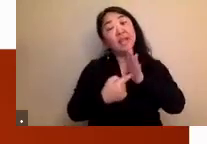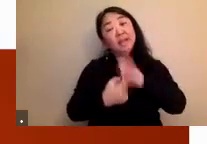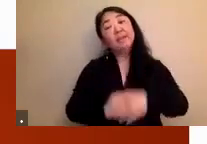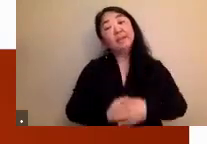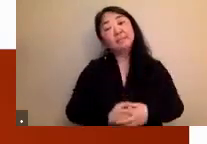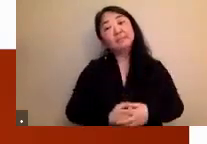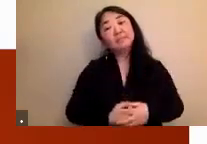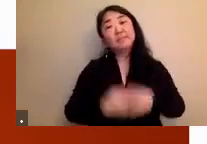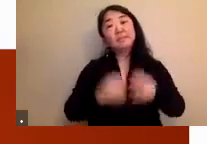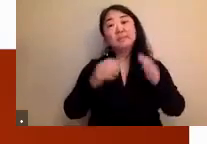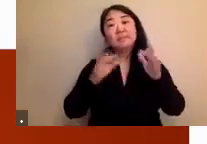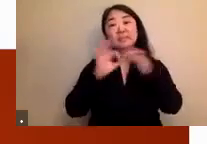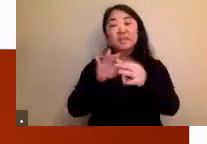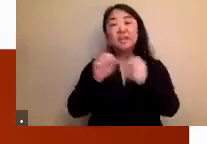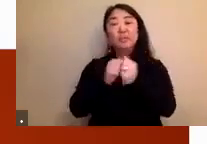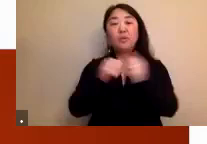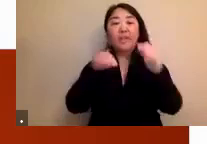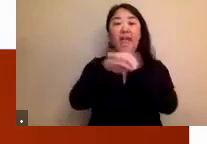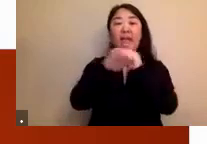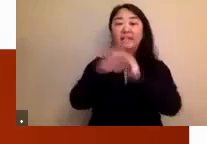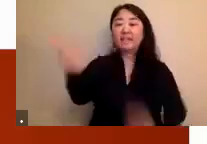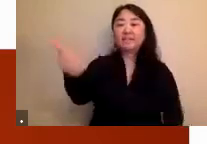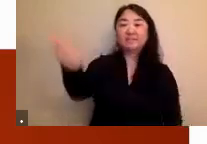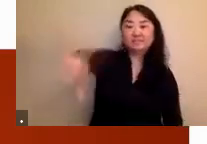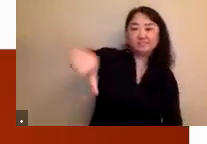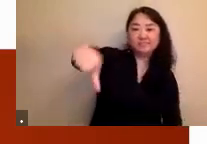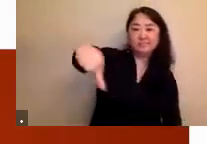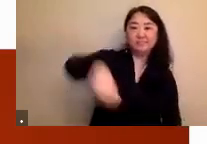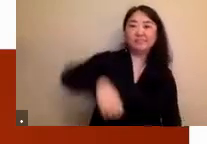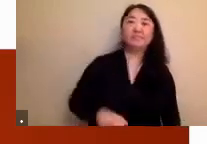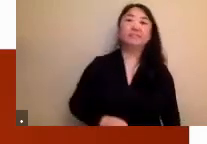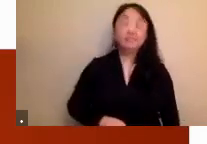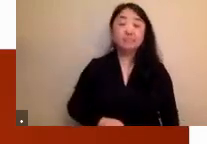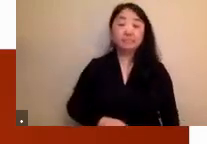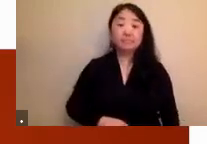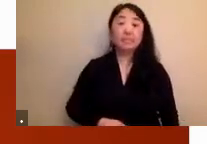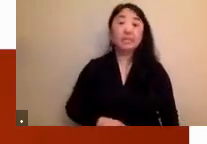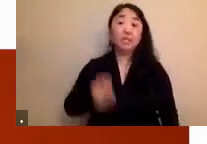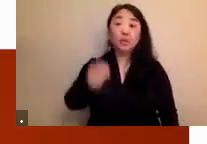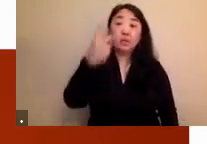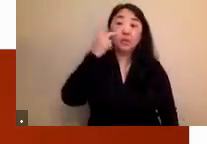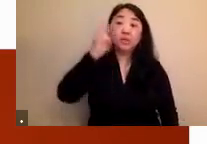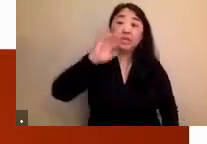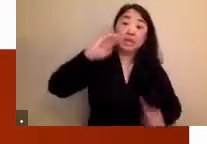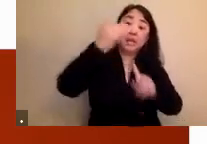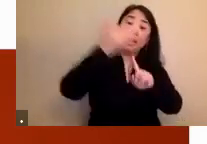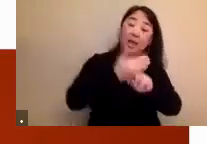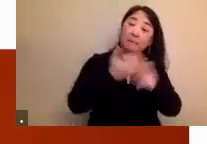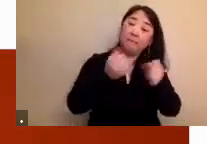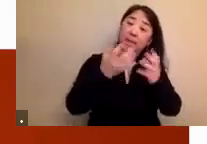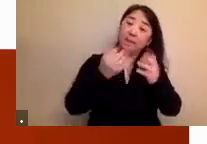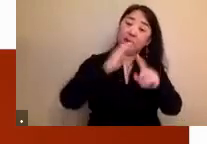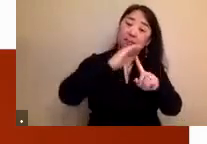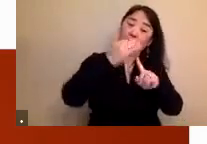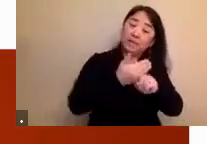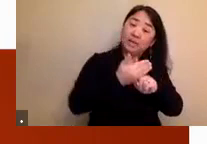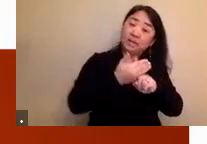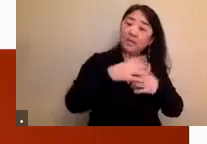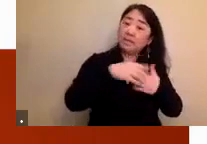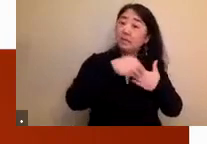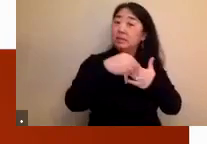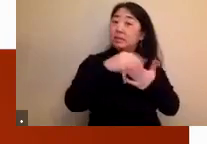of access denied. Oftentimes, you don't see a lot of practices that were mitigated specifically